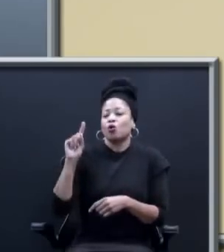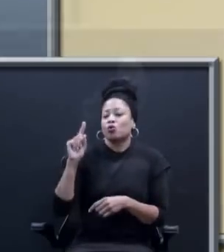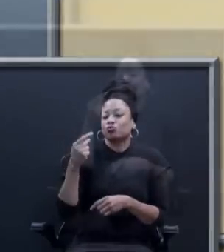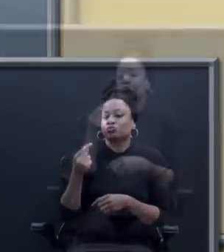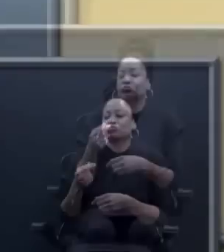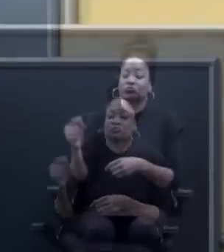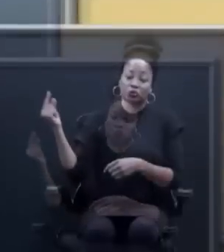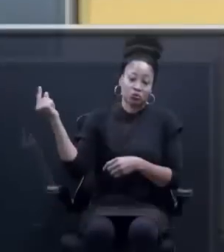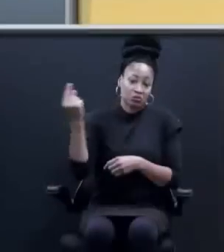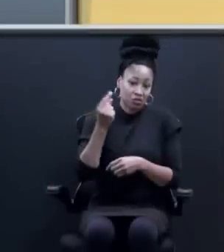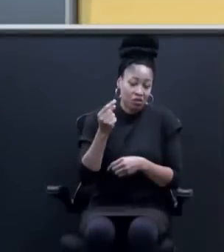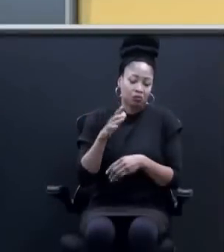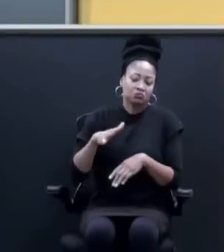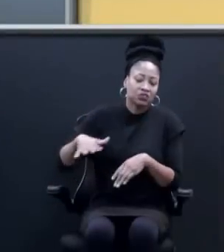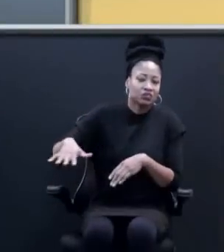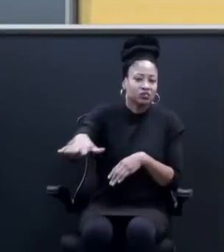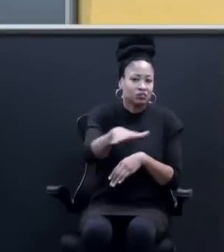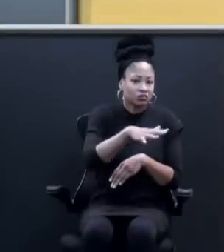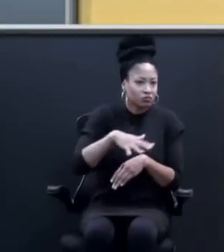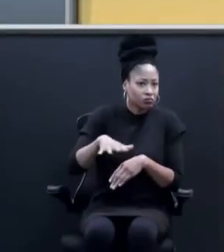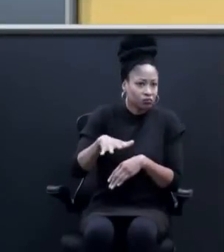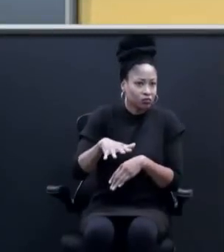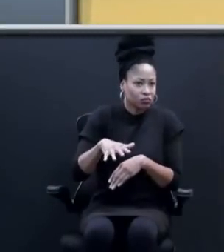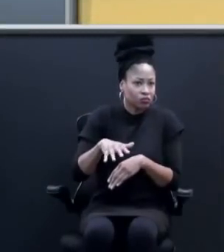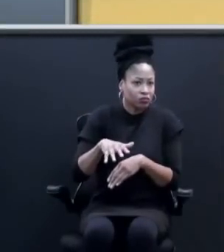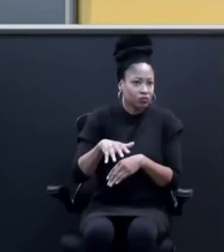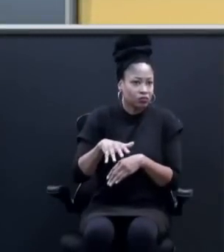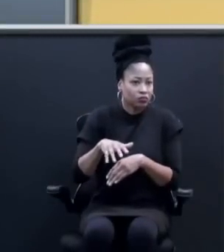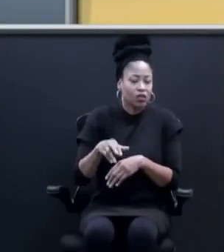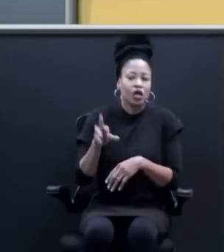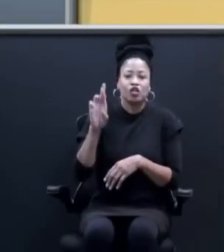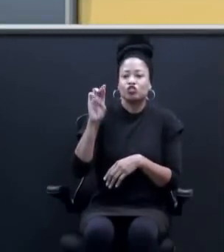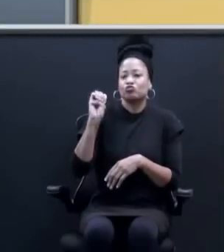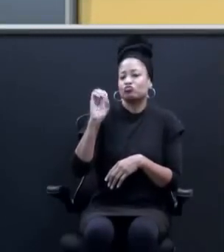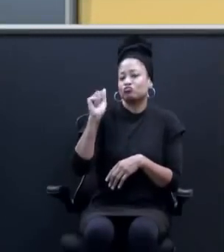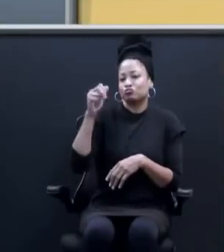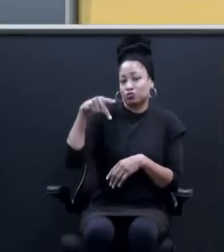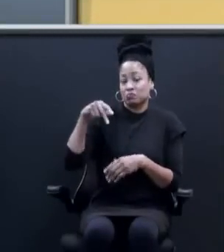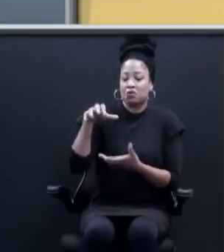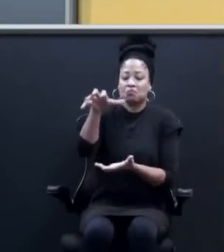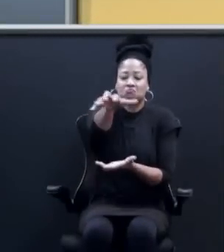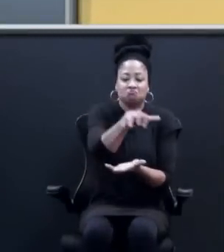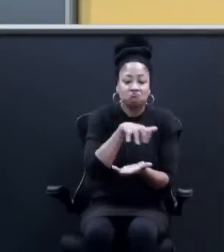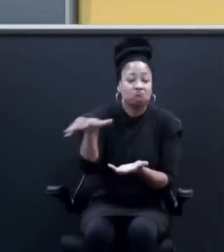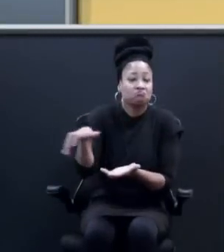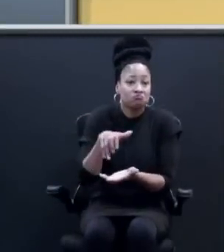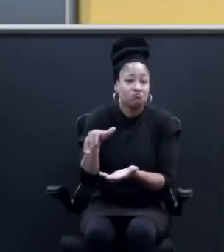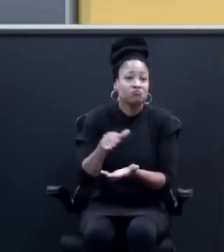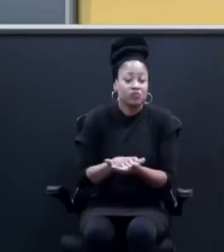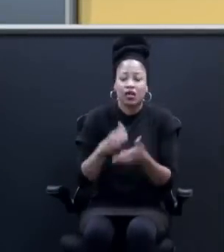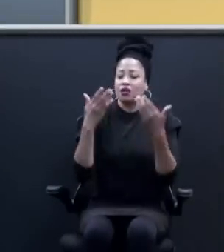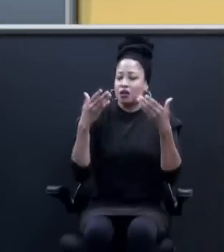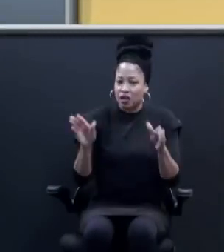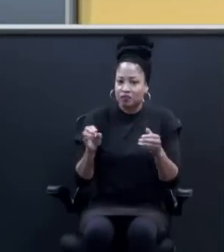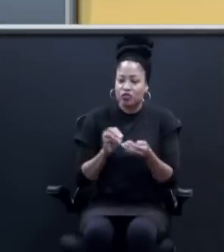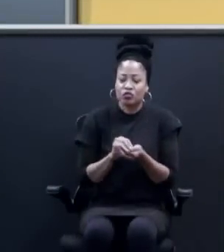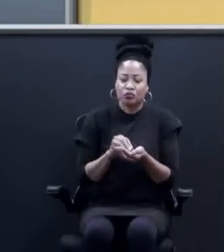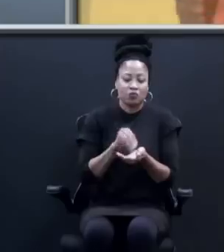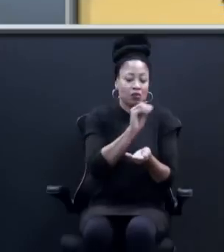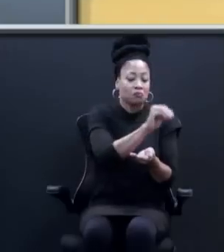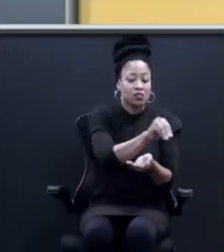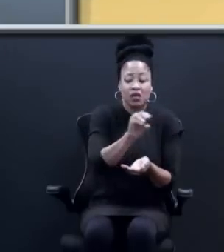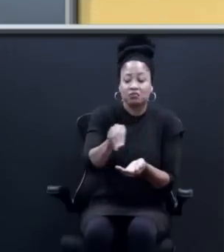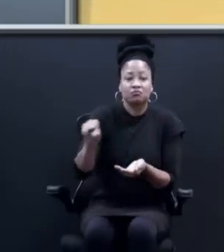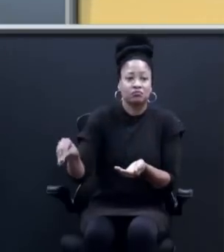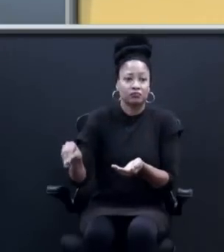said, and when you reap the harvest, that's after you've planted what you're going to plant it, you're going to get a sheaf of it and bring